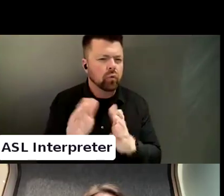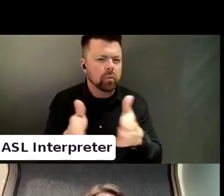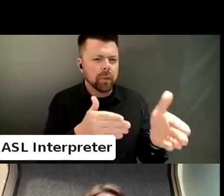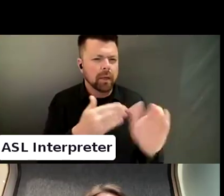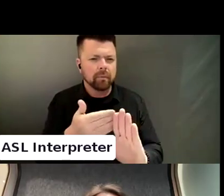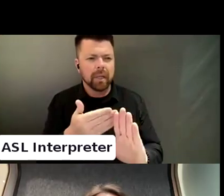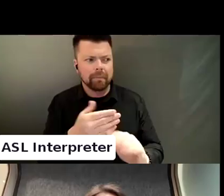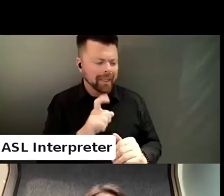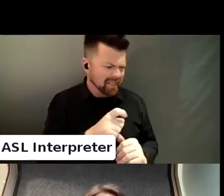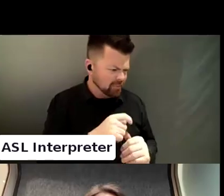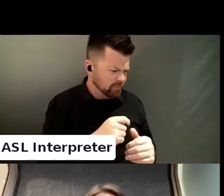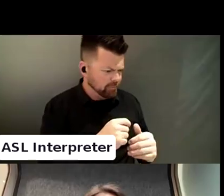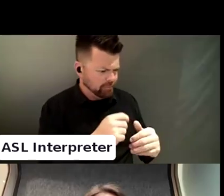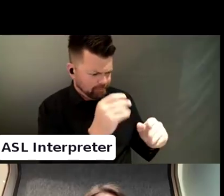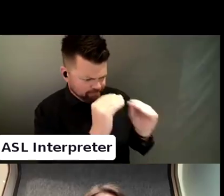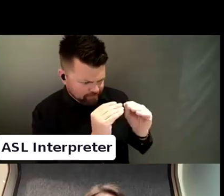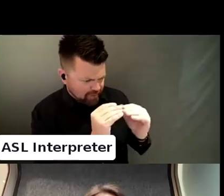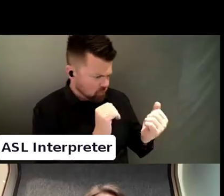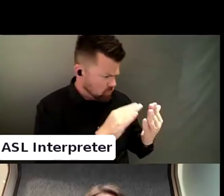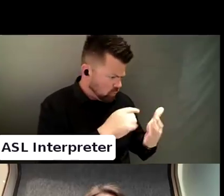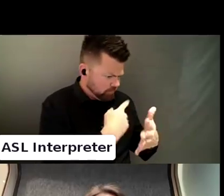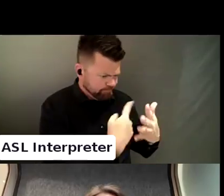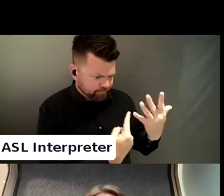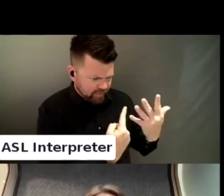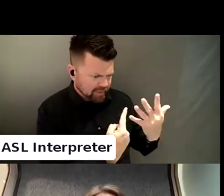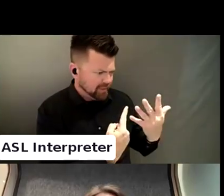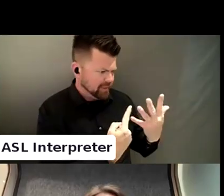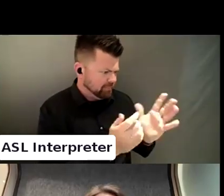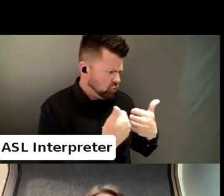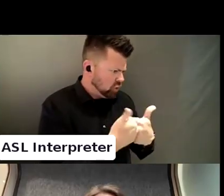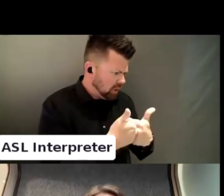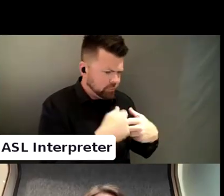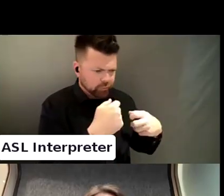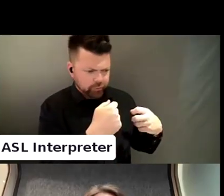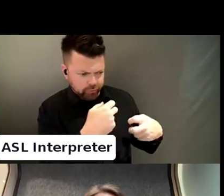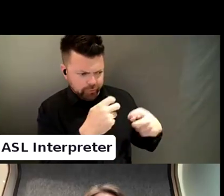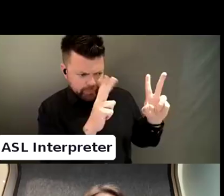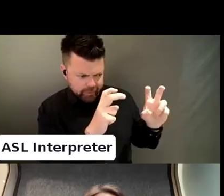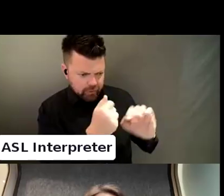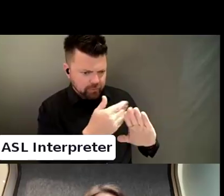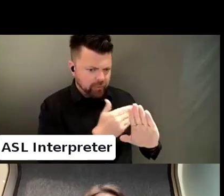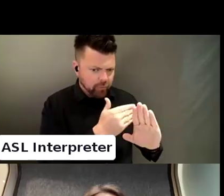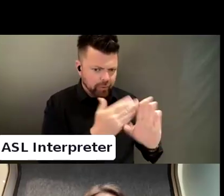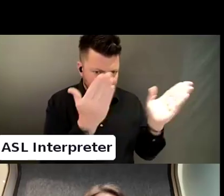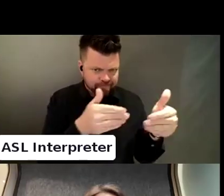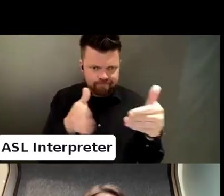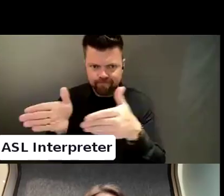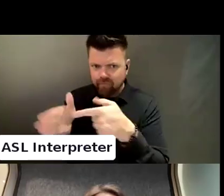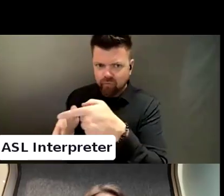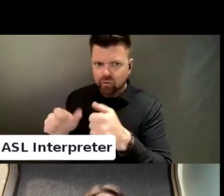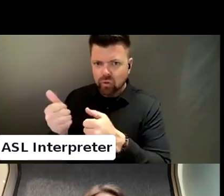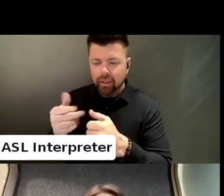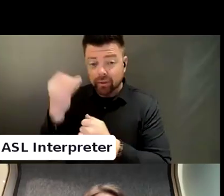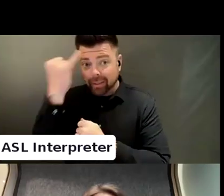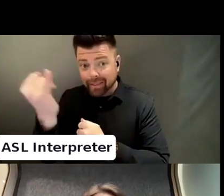correct this problem before I move into moving ahead with some of these ideas. Now we're